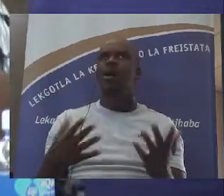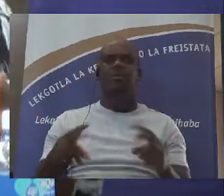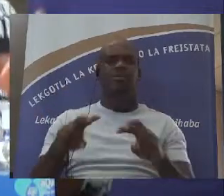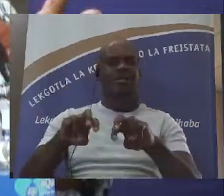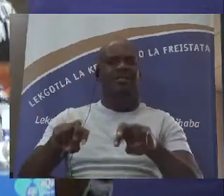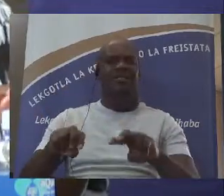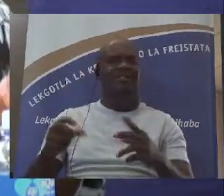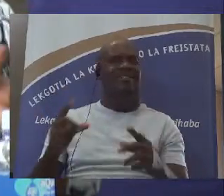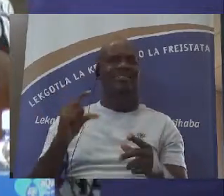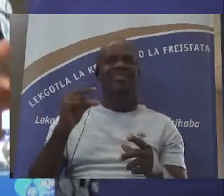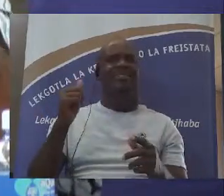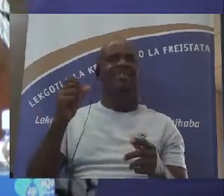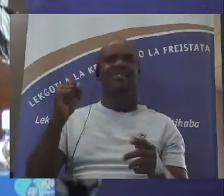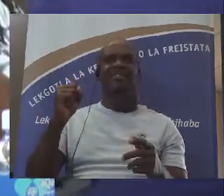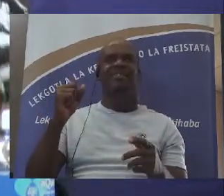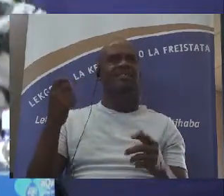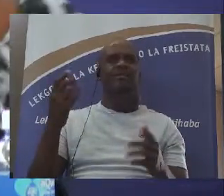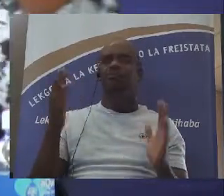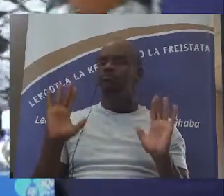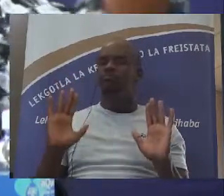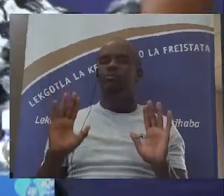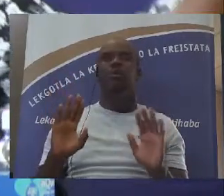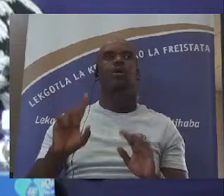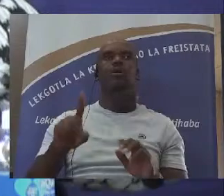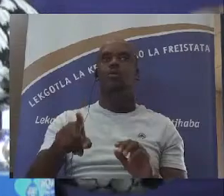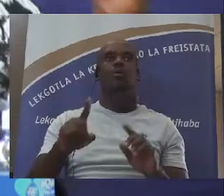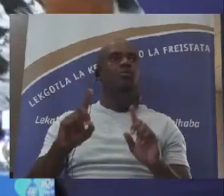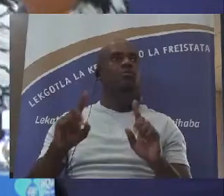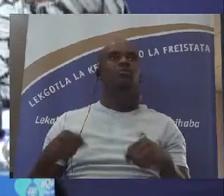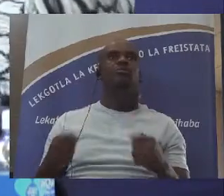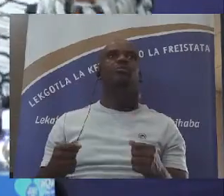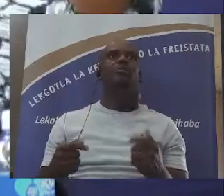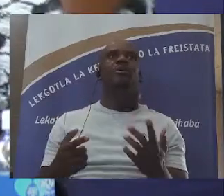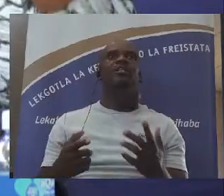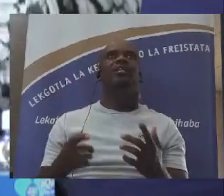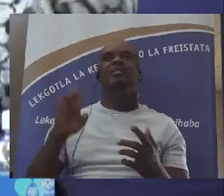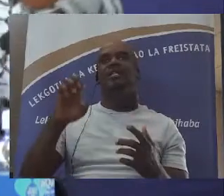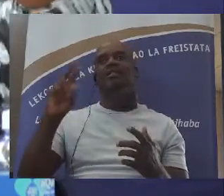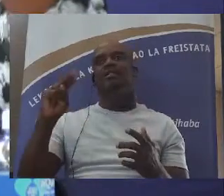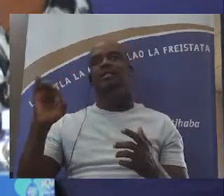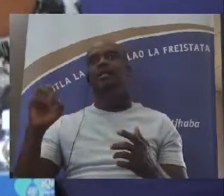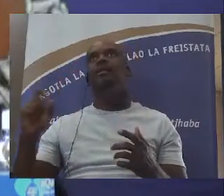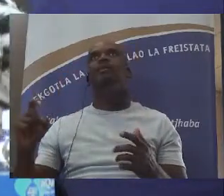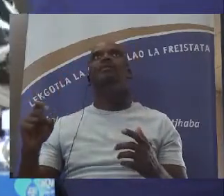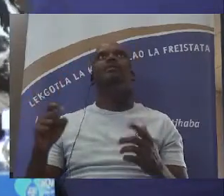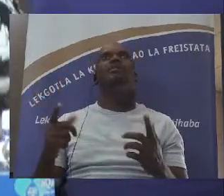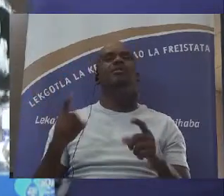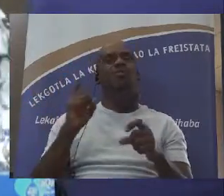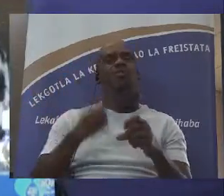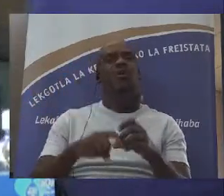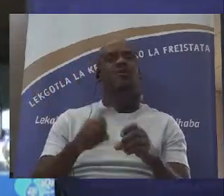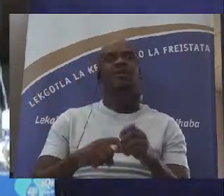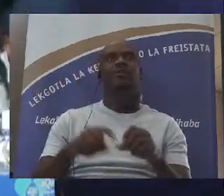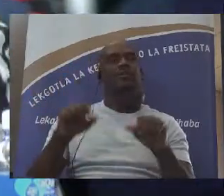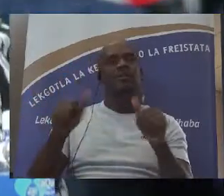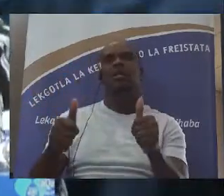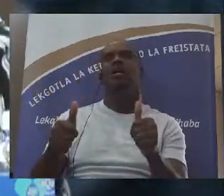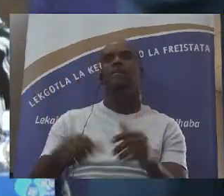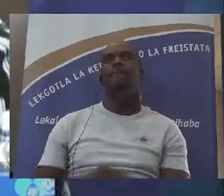for this industry, obviously it should be the engineering and those qualifications.